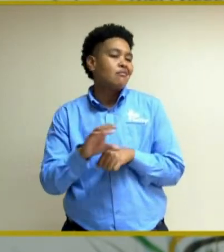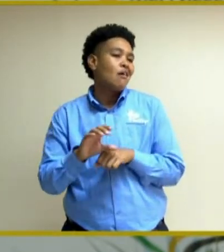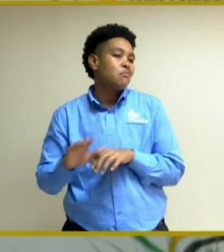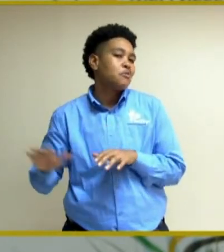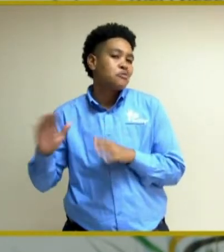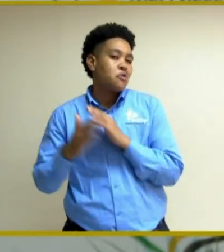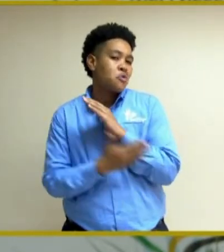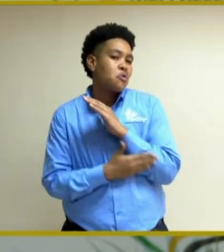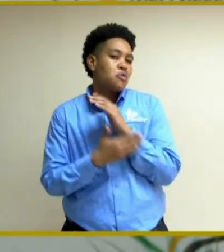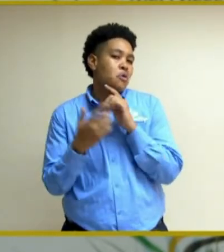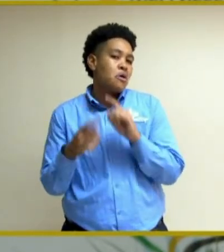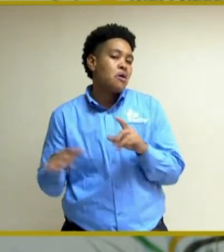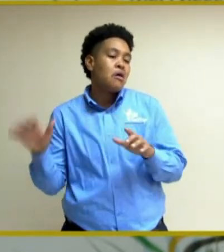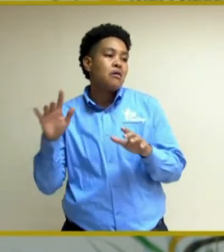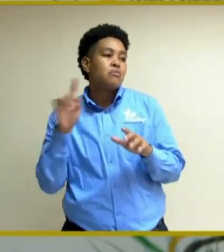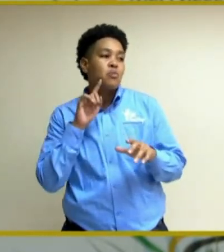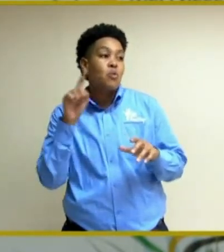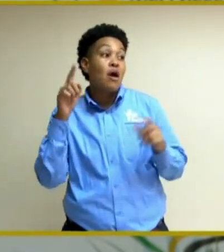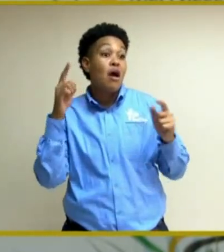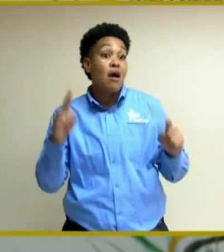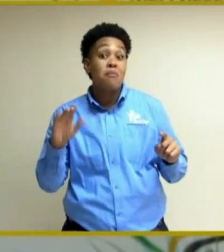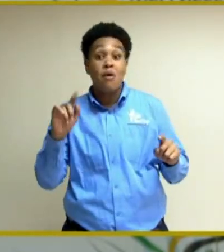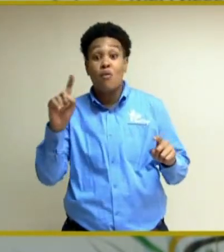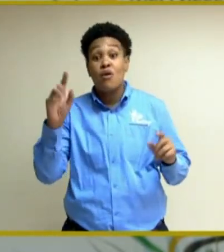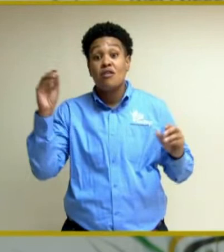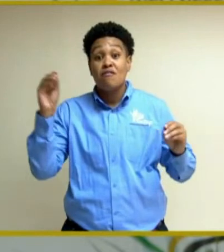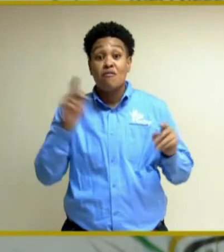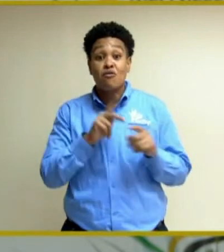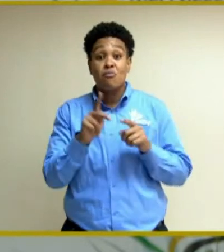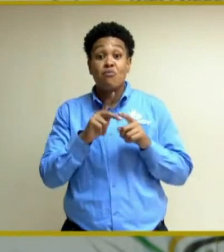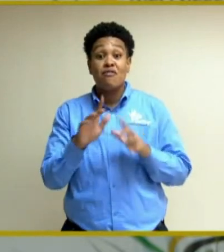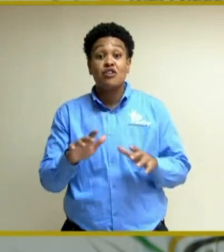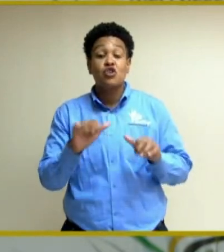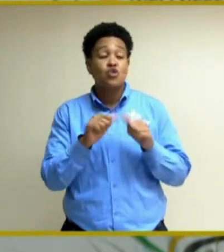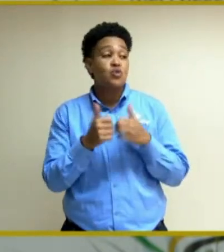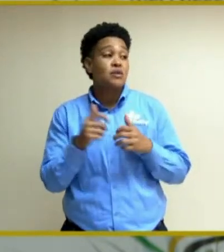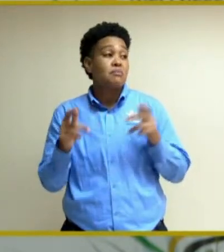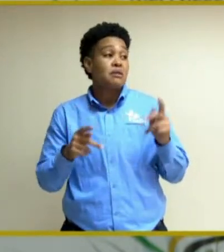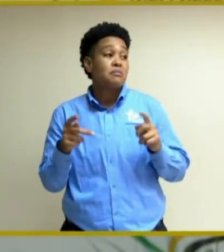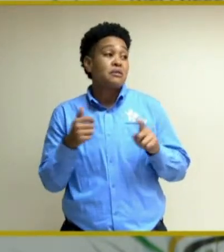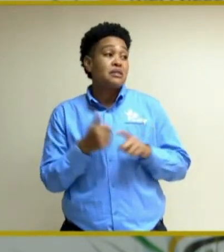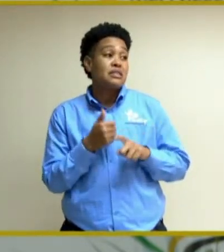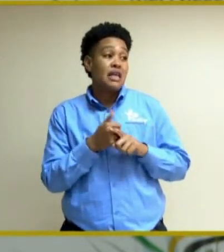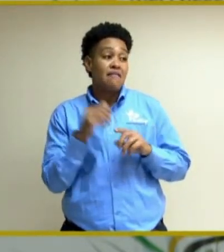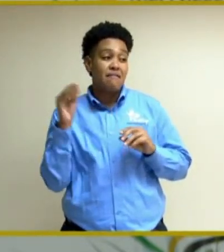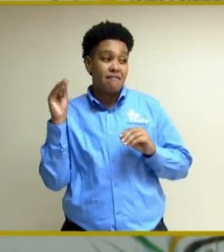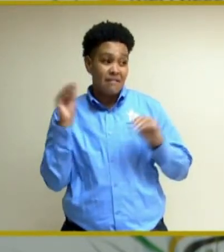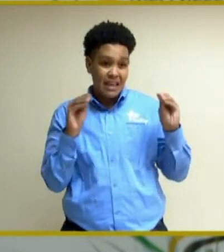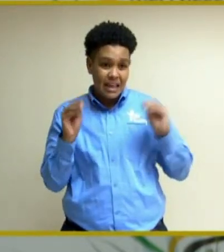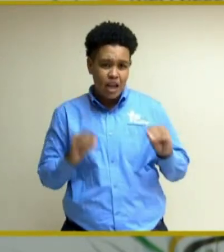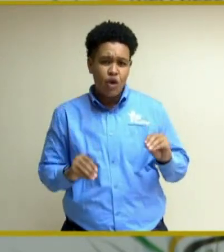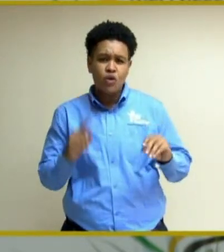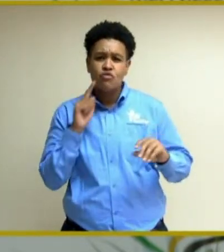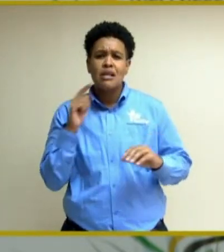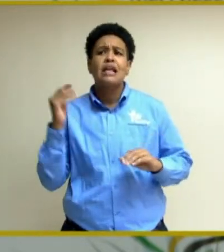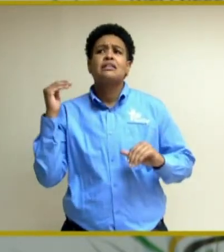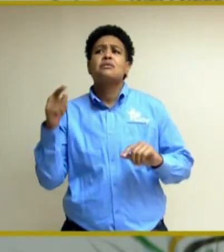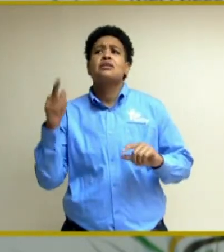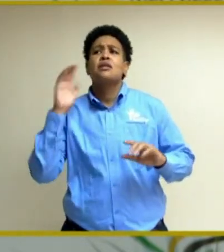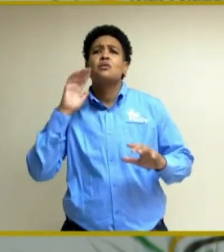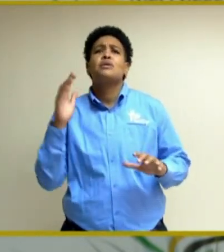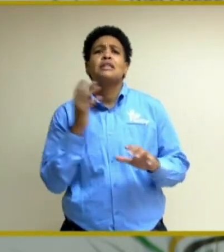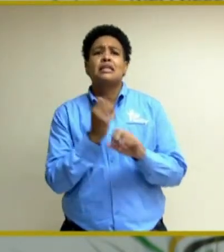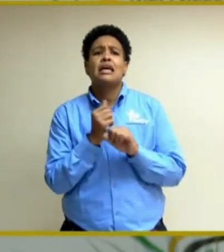that, and in one instance by one of the professional associations that persons have been filling out, and in anticipation that they would